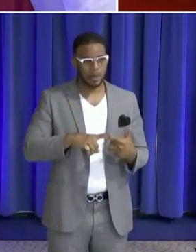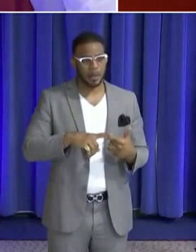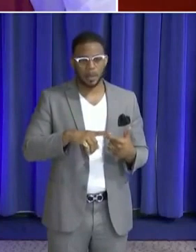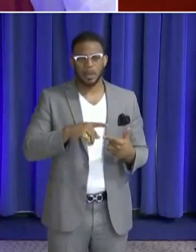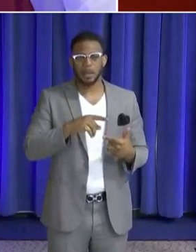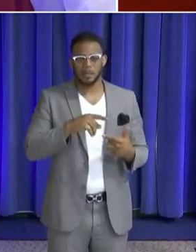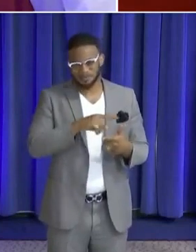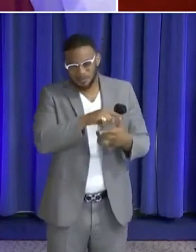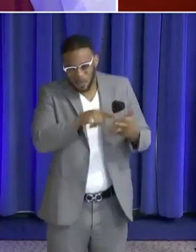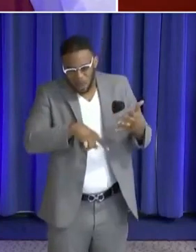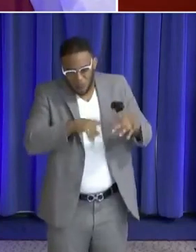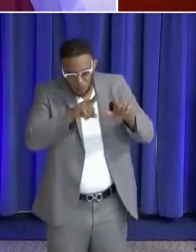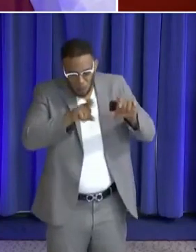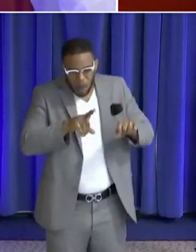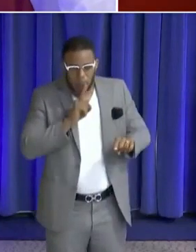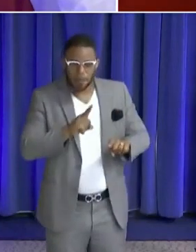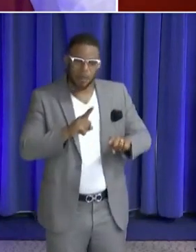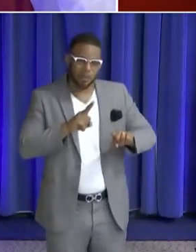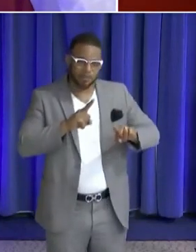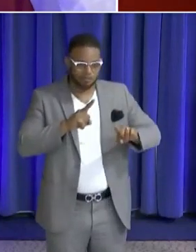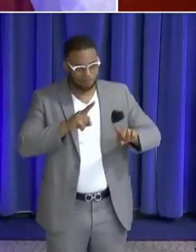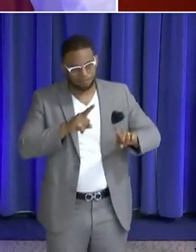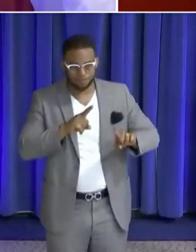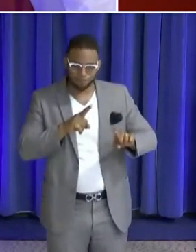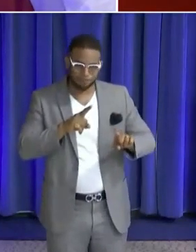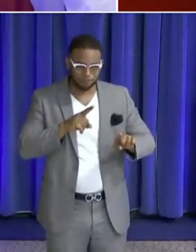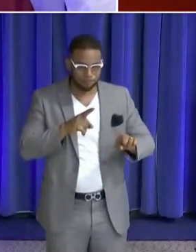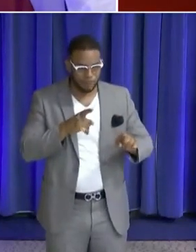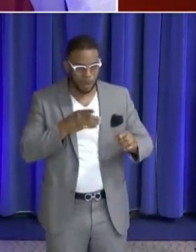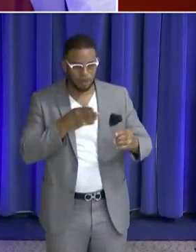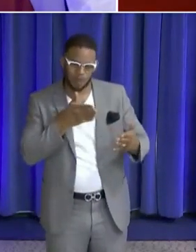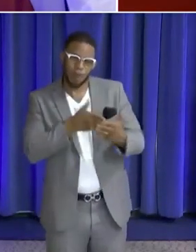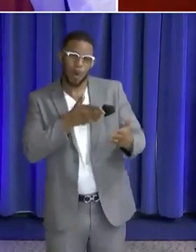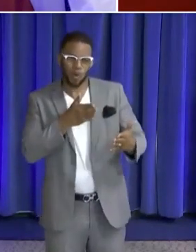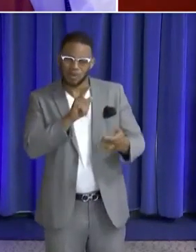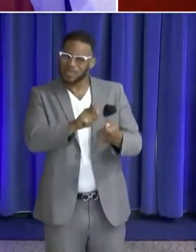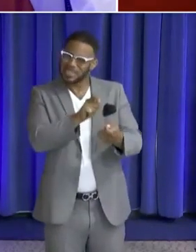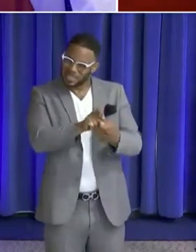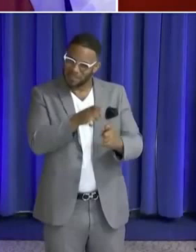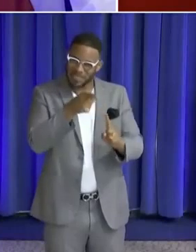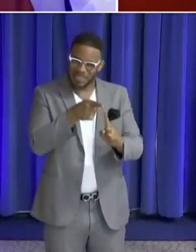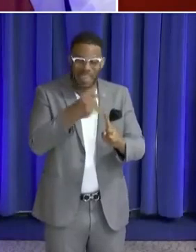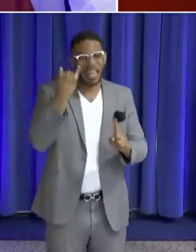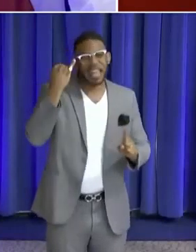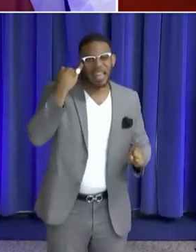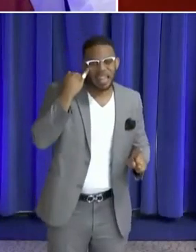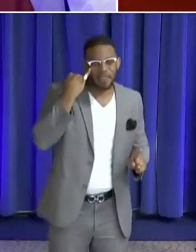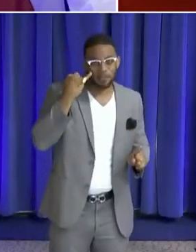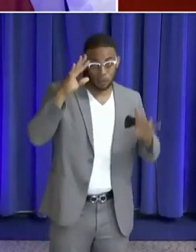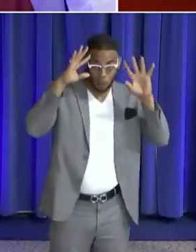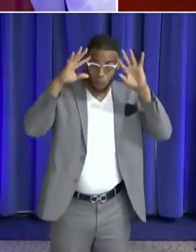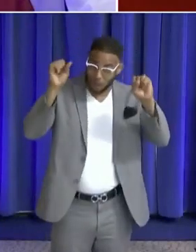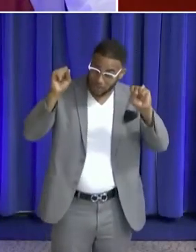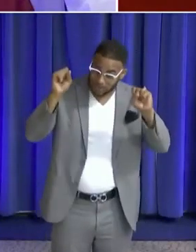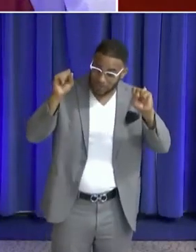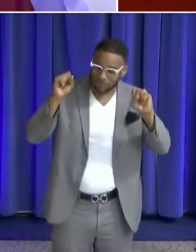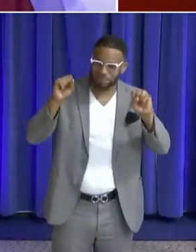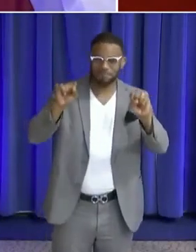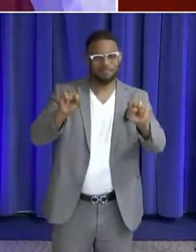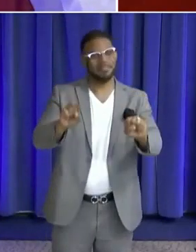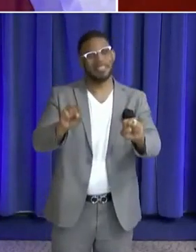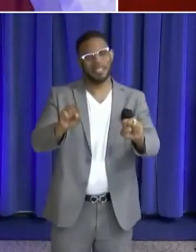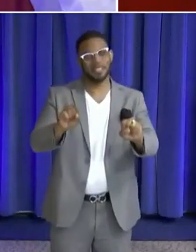those questions are being posed specifically if the president